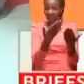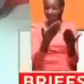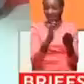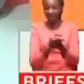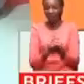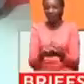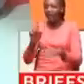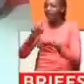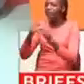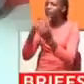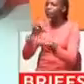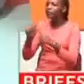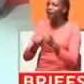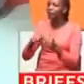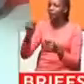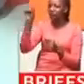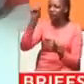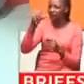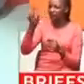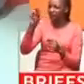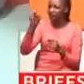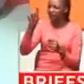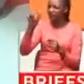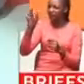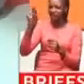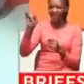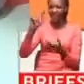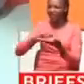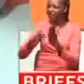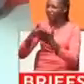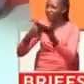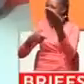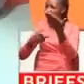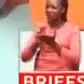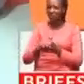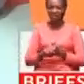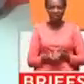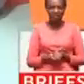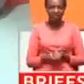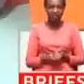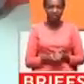Santeria, what do you mean by Santeria? What's Santeria?